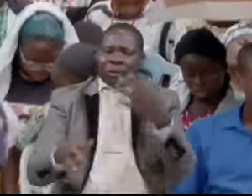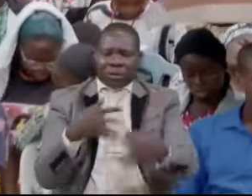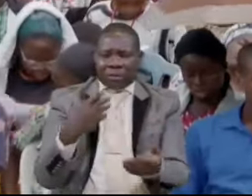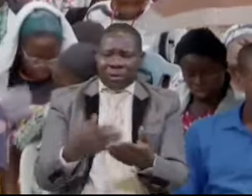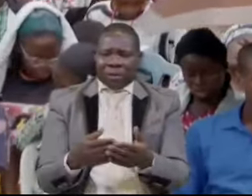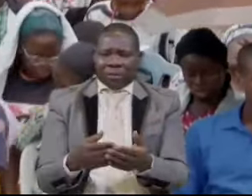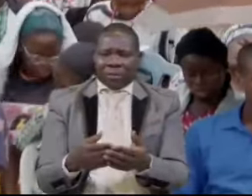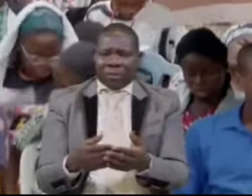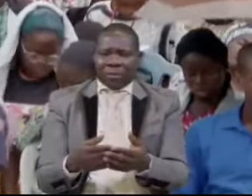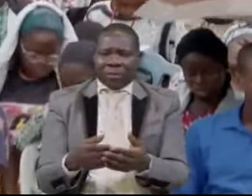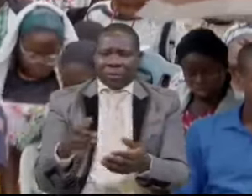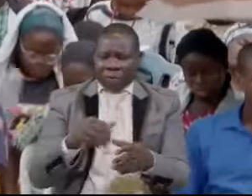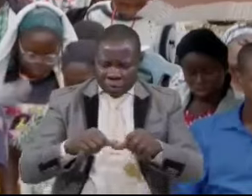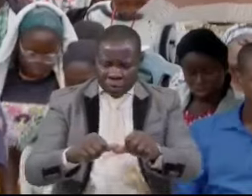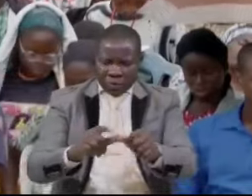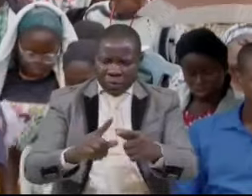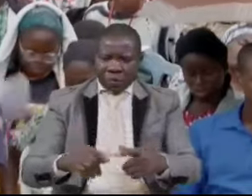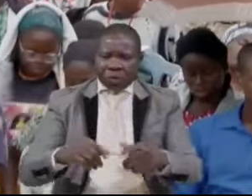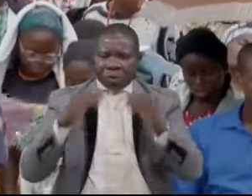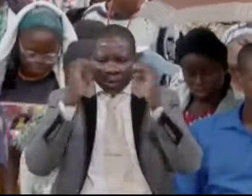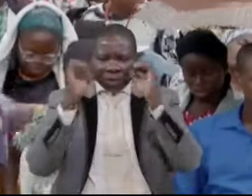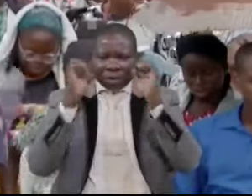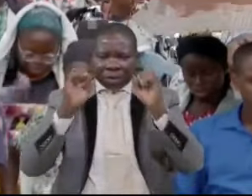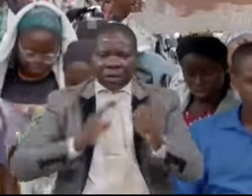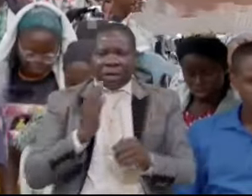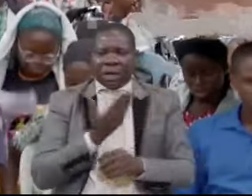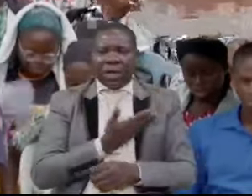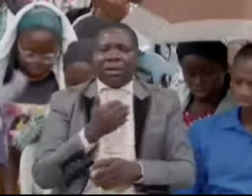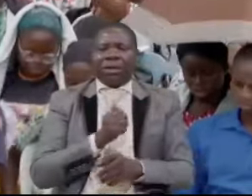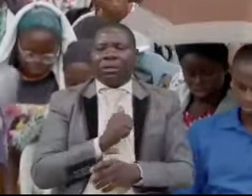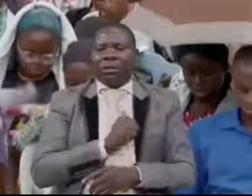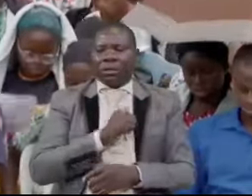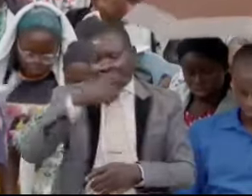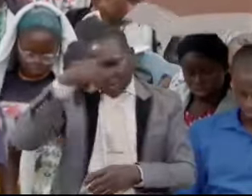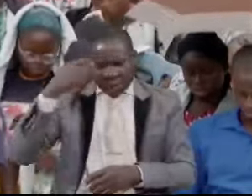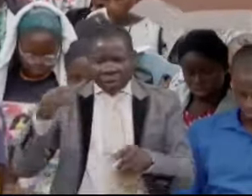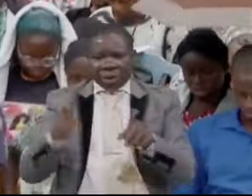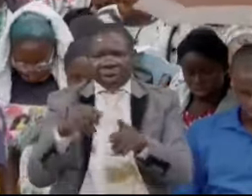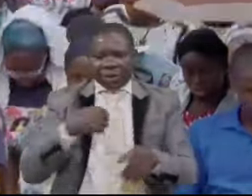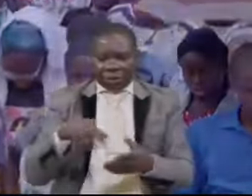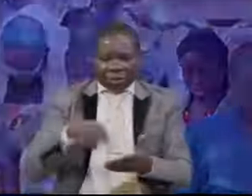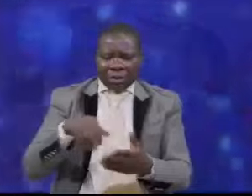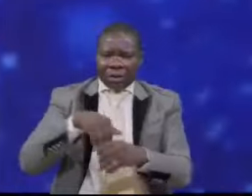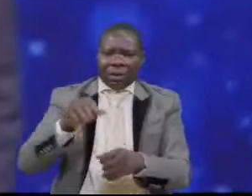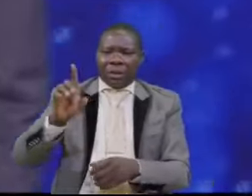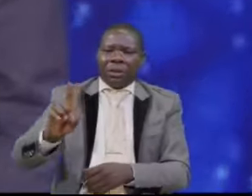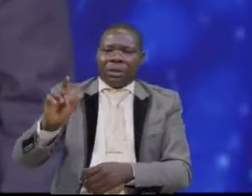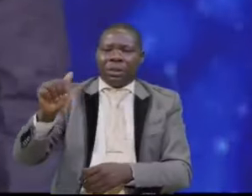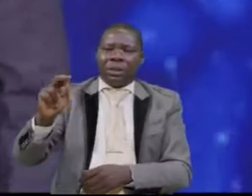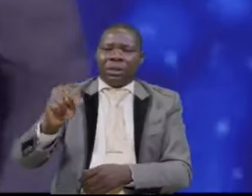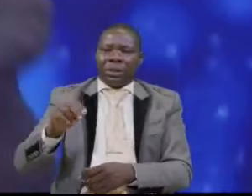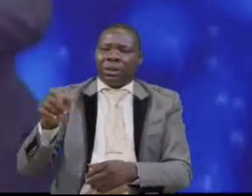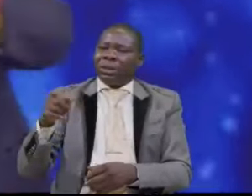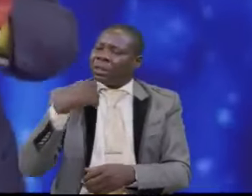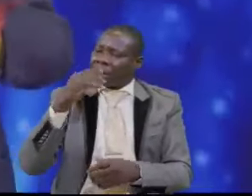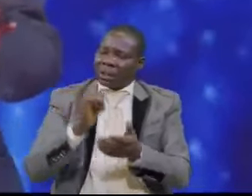on educating ourselves, because as we're reading Daniel, it says knowledge shall